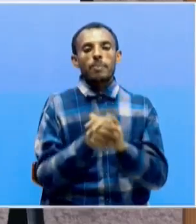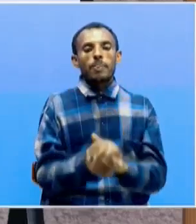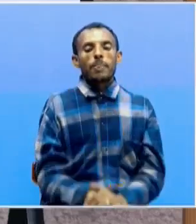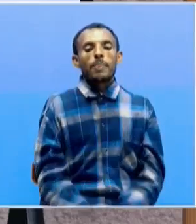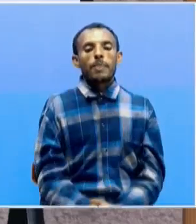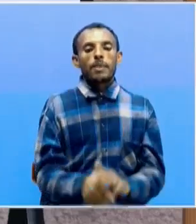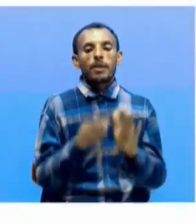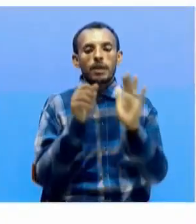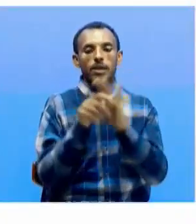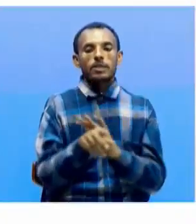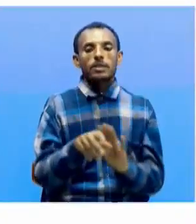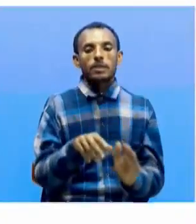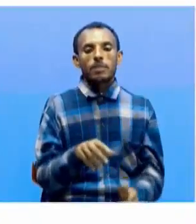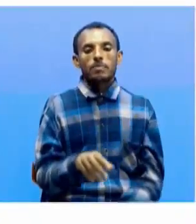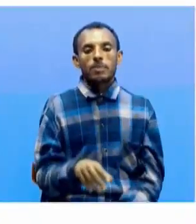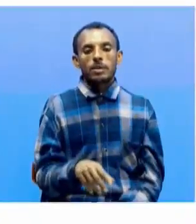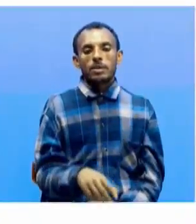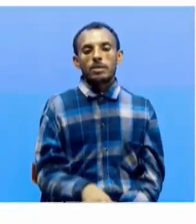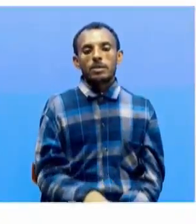Example 3.